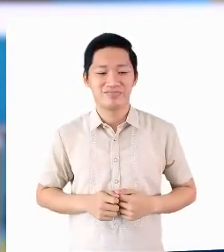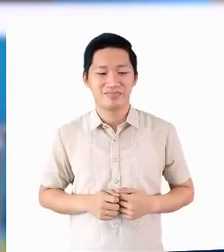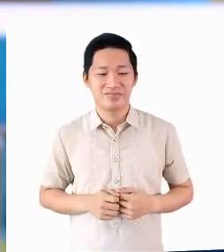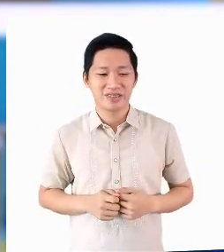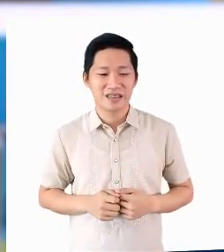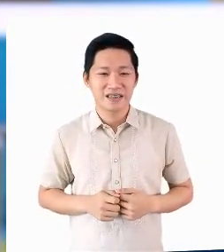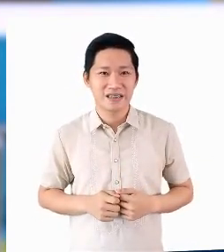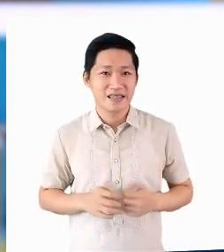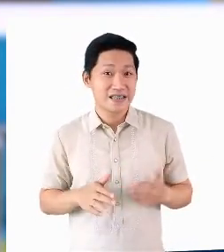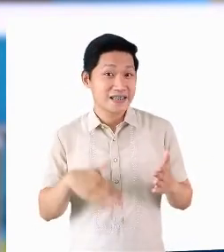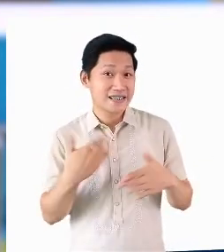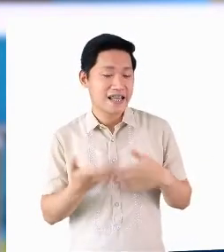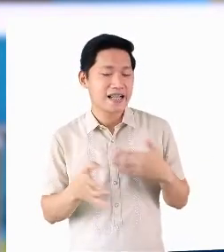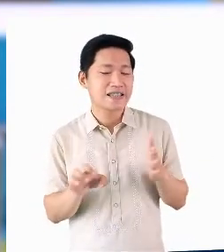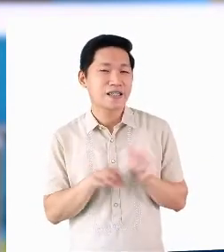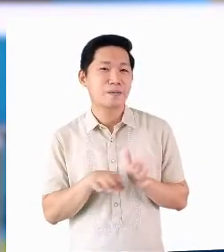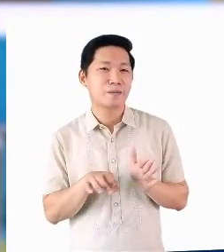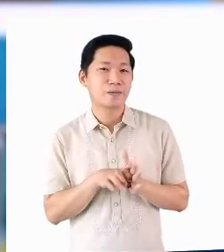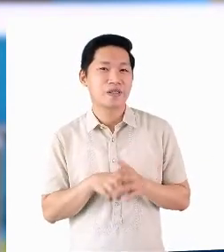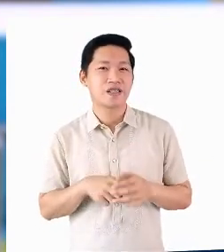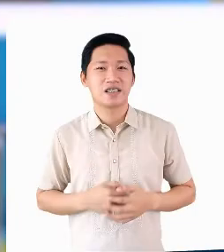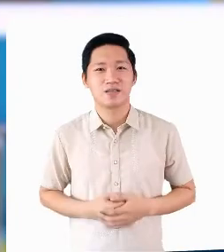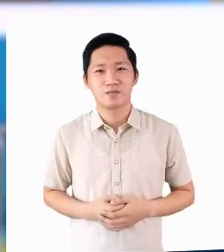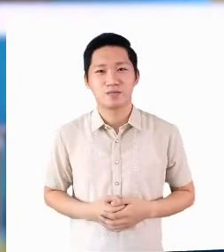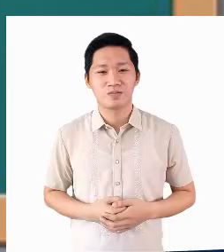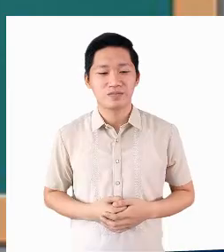The next example is